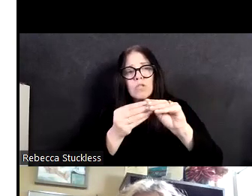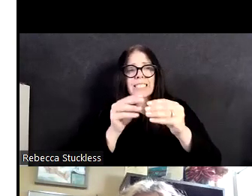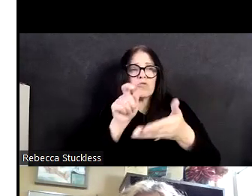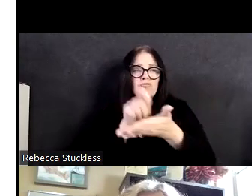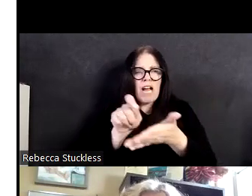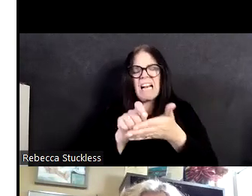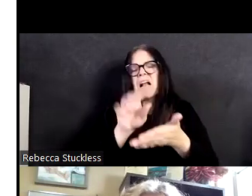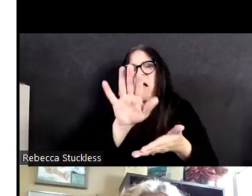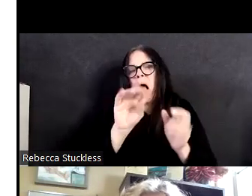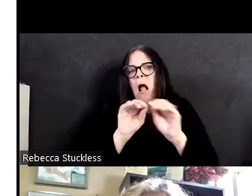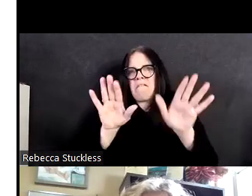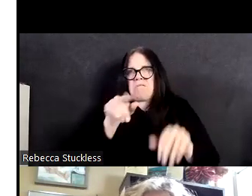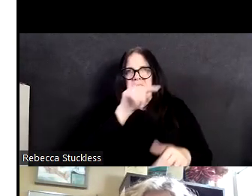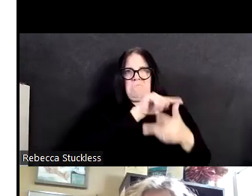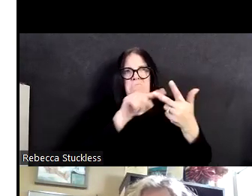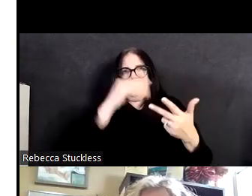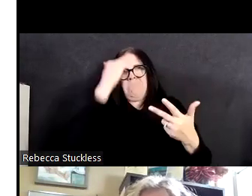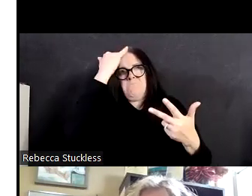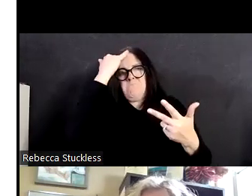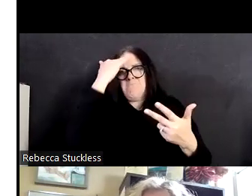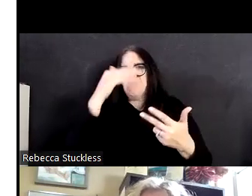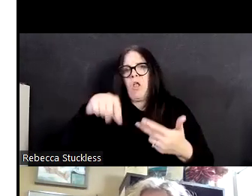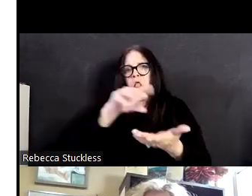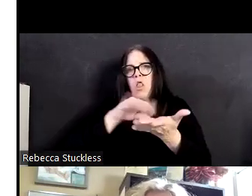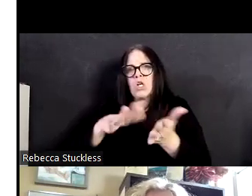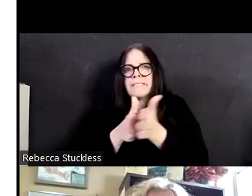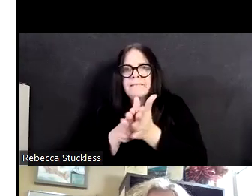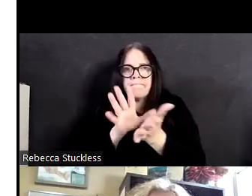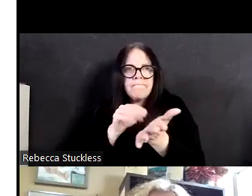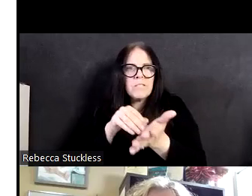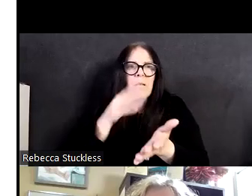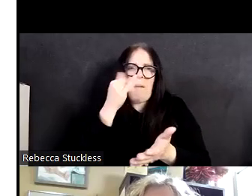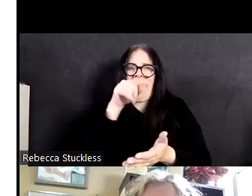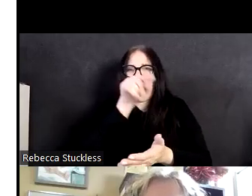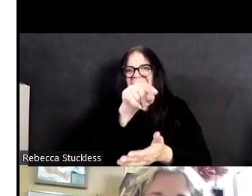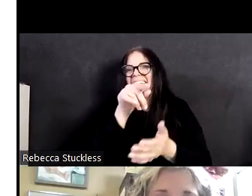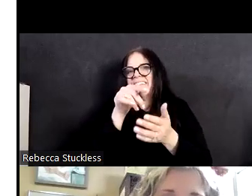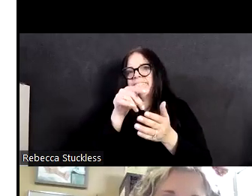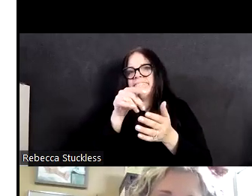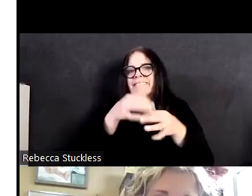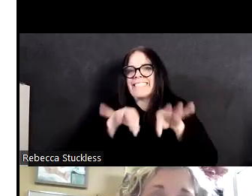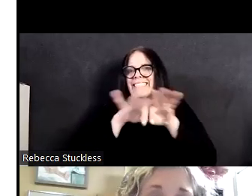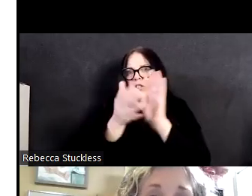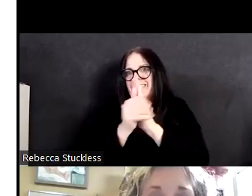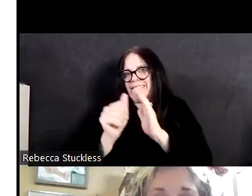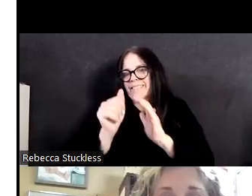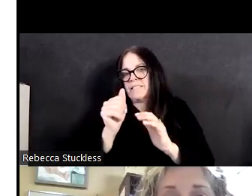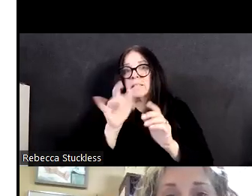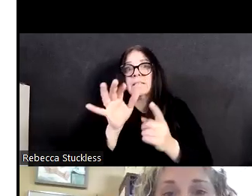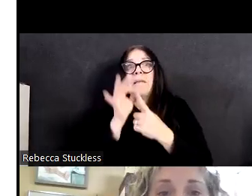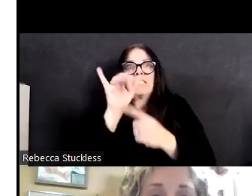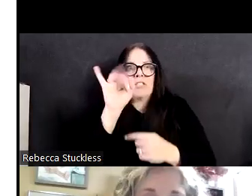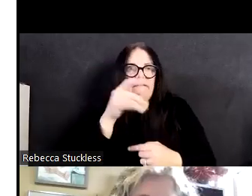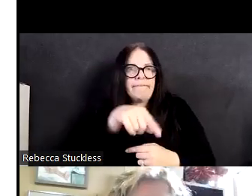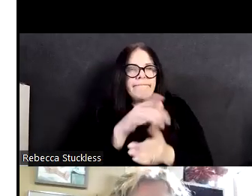areas for us to address with our learners, because these are essential skills that they need, especially if they're planning